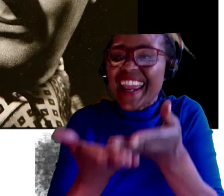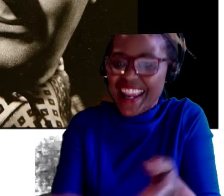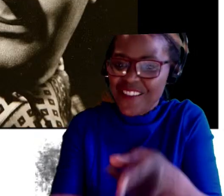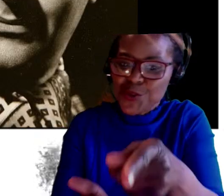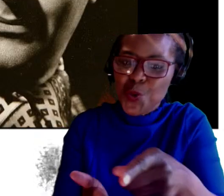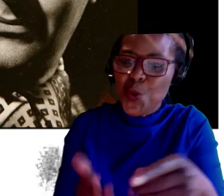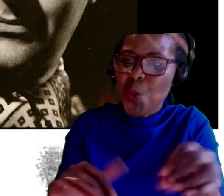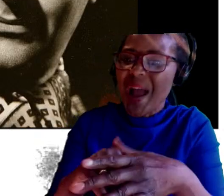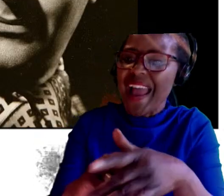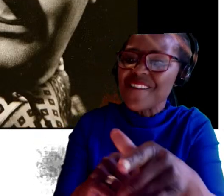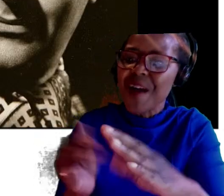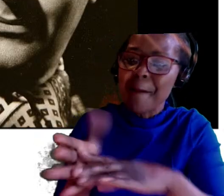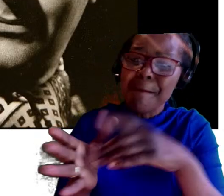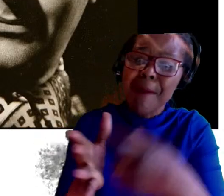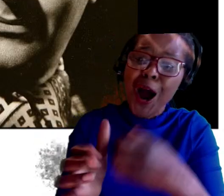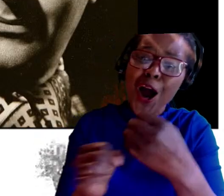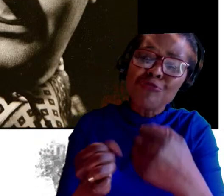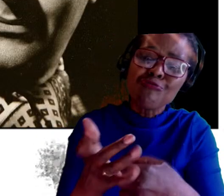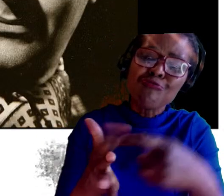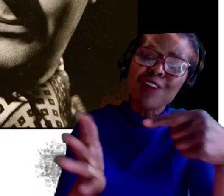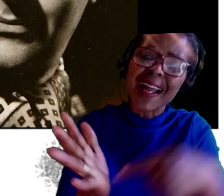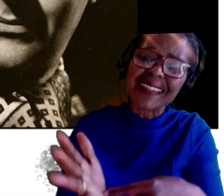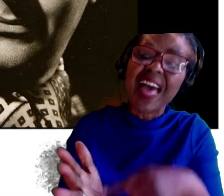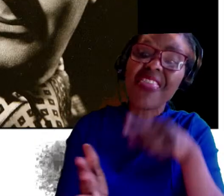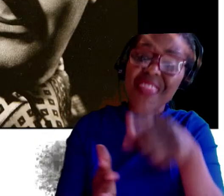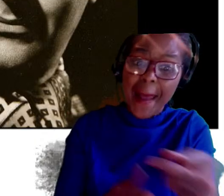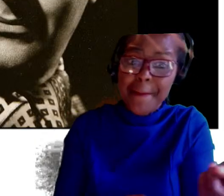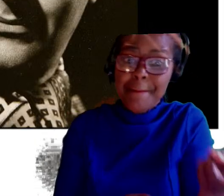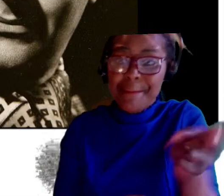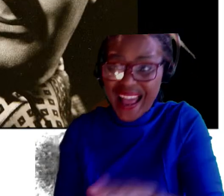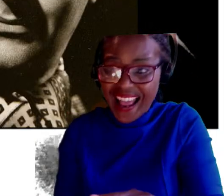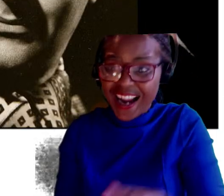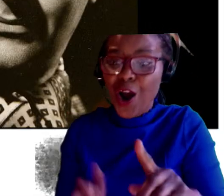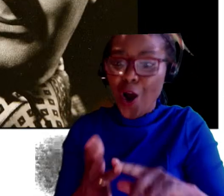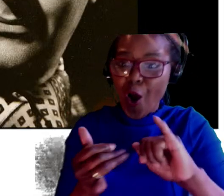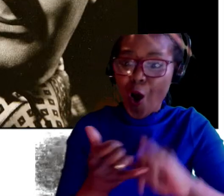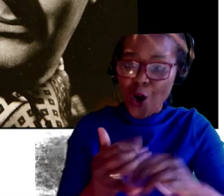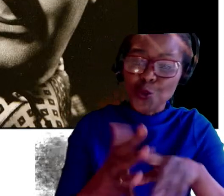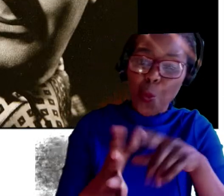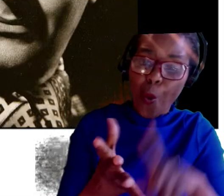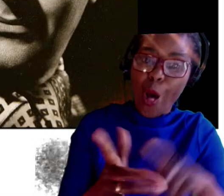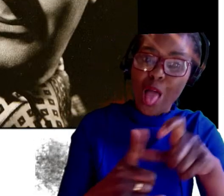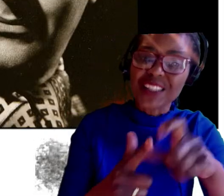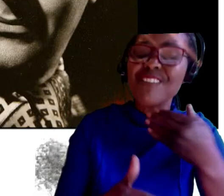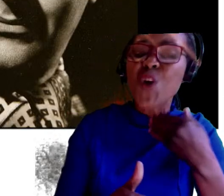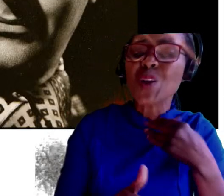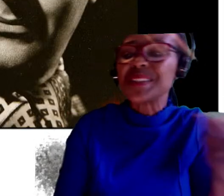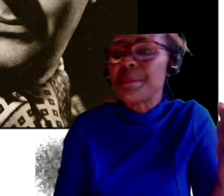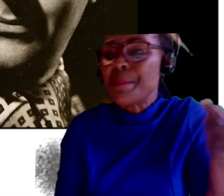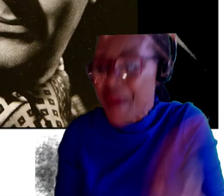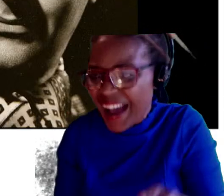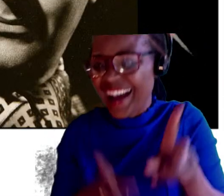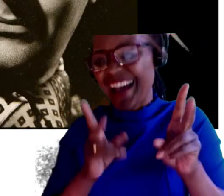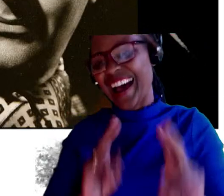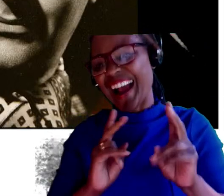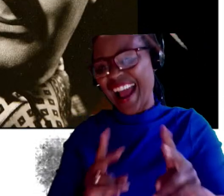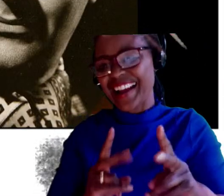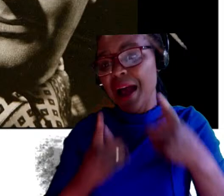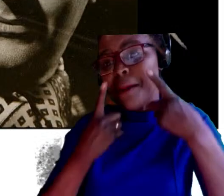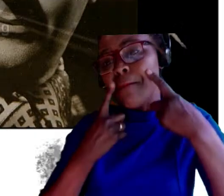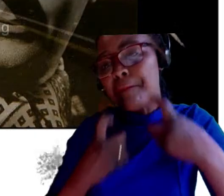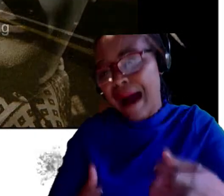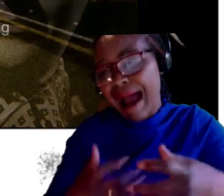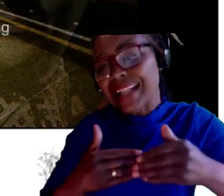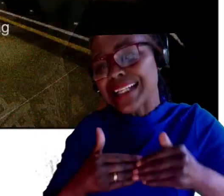they reinstate Oswald Lawrence's voice on the platform that she uses. And I hope you're ready for this, because I never